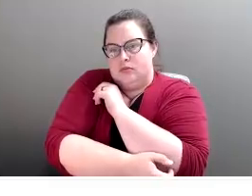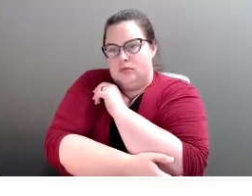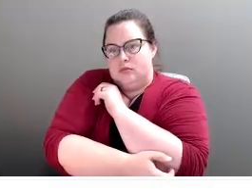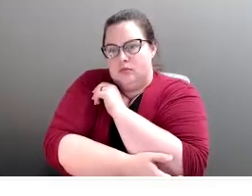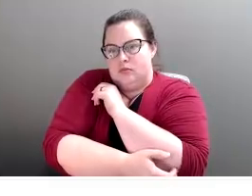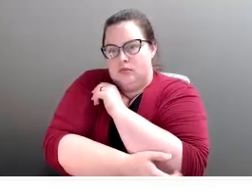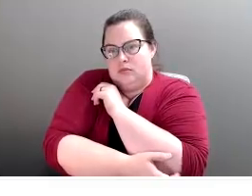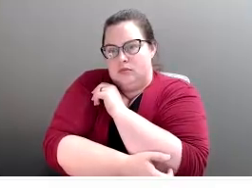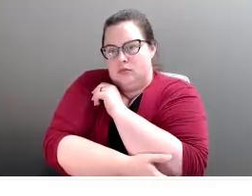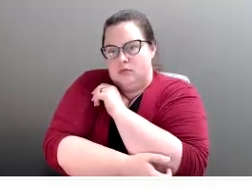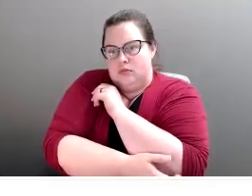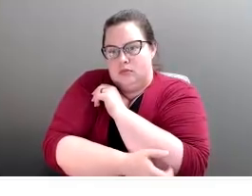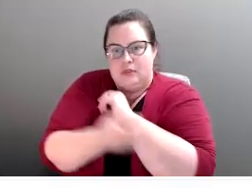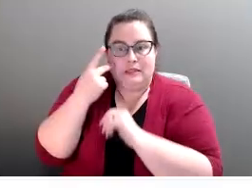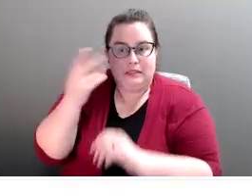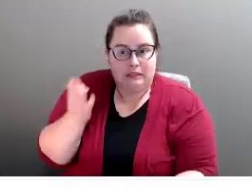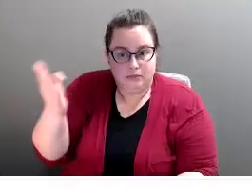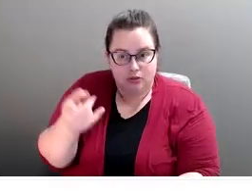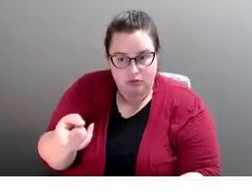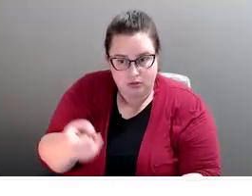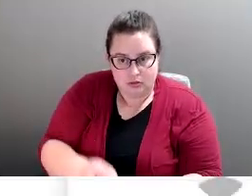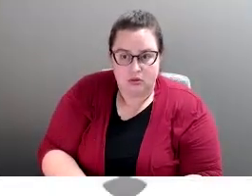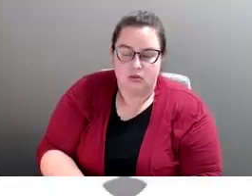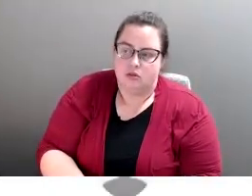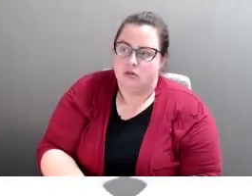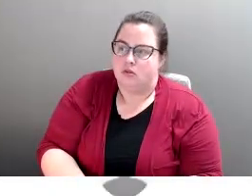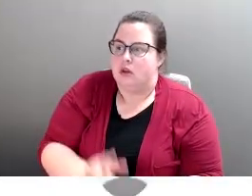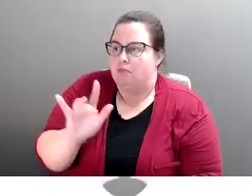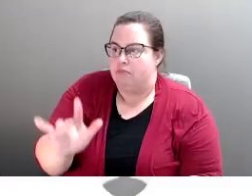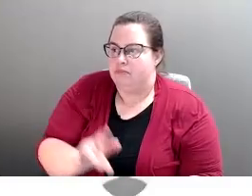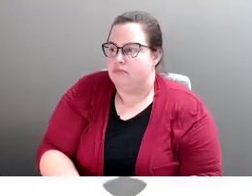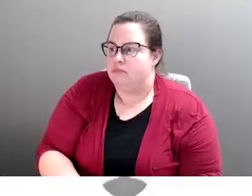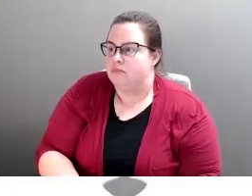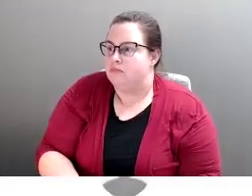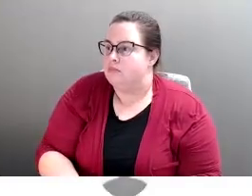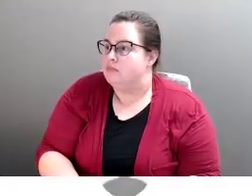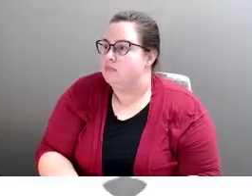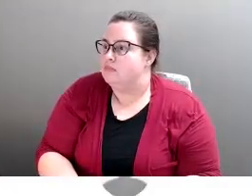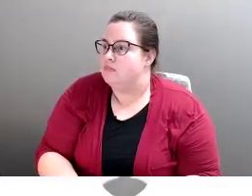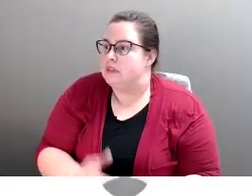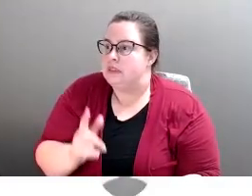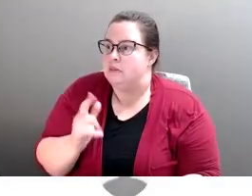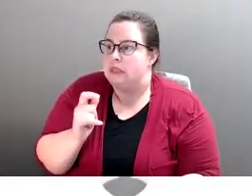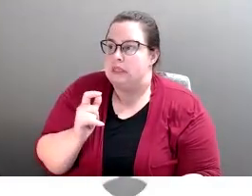see that there is a submission here, and we'll go ahead and click on that. Go to speed grader,